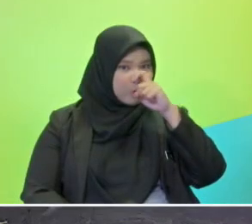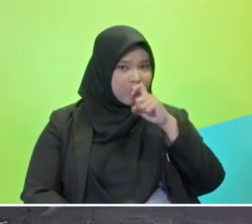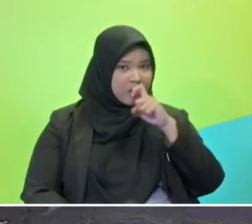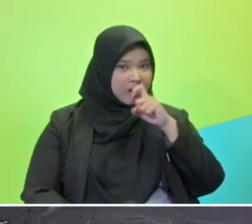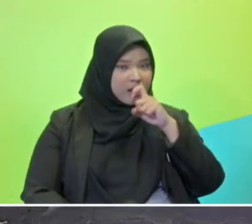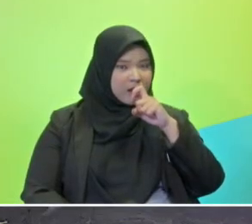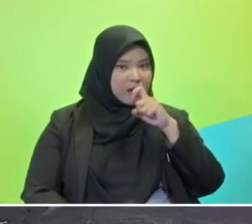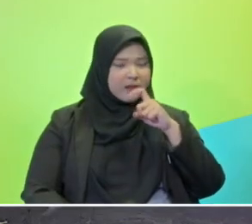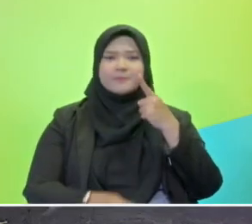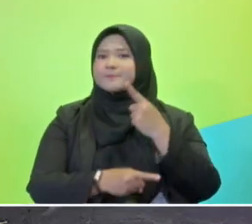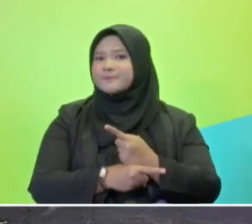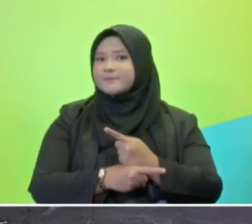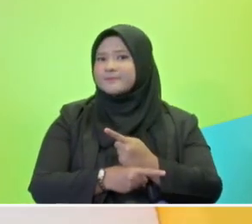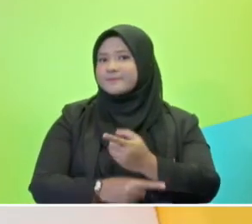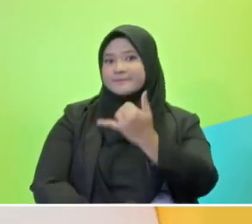flag?